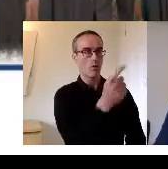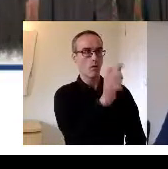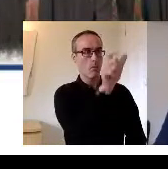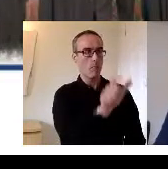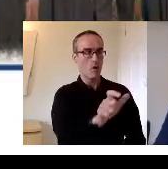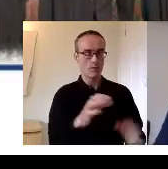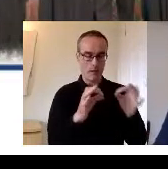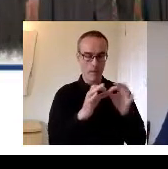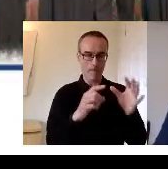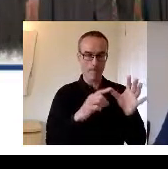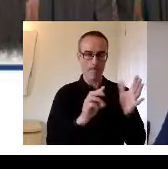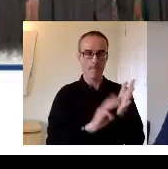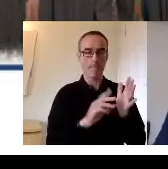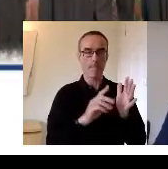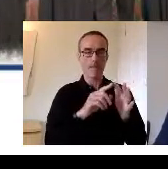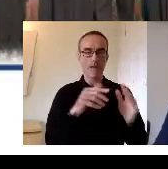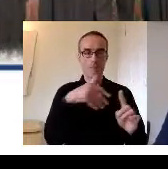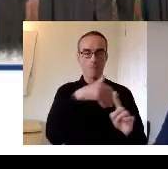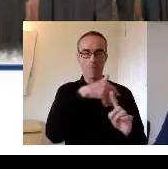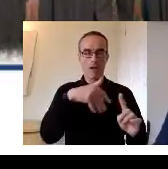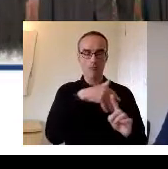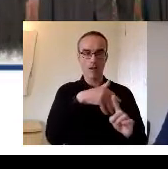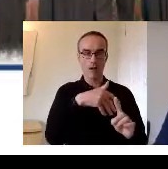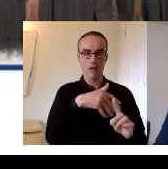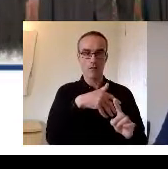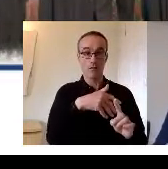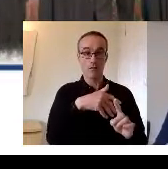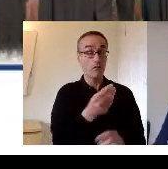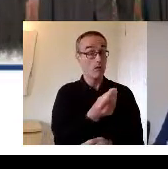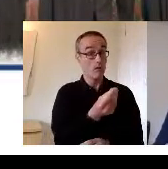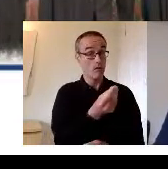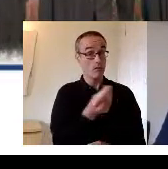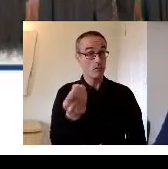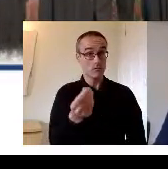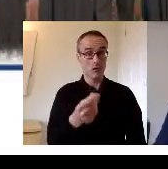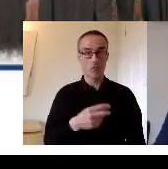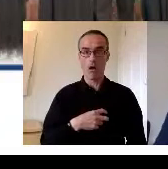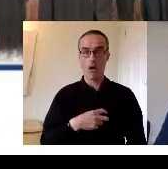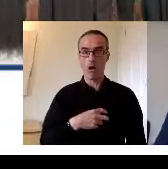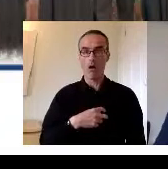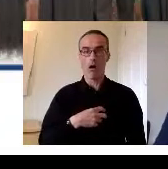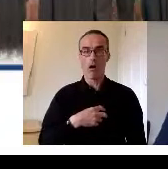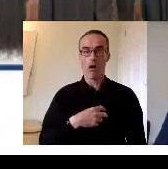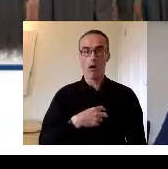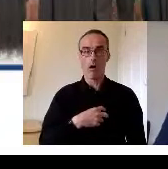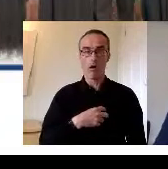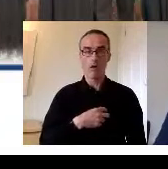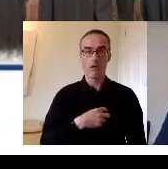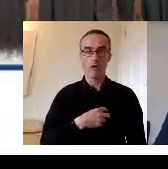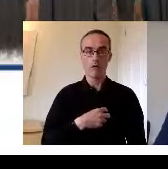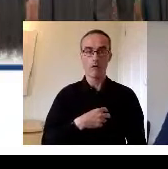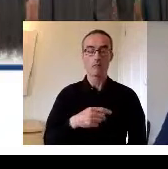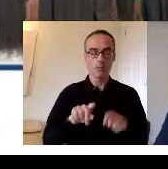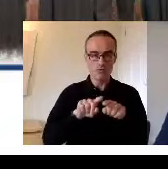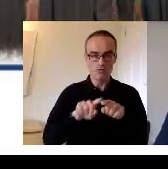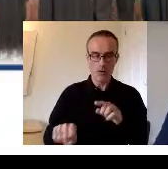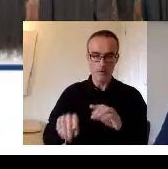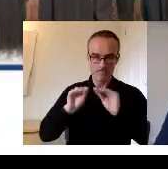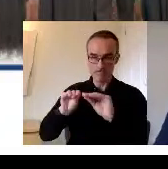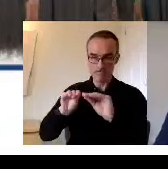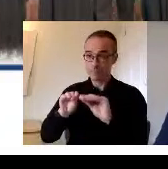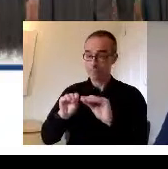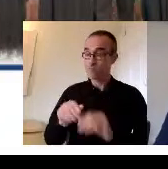But it's about recognizing and what we try to do, those key speakers and the master classes come from that lived